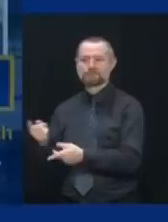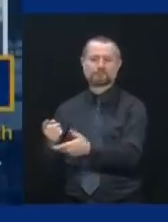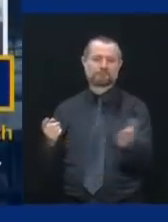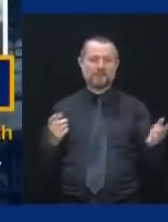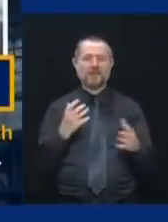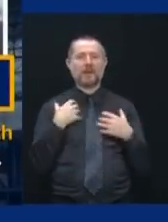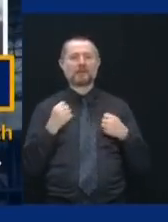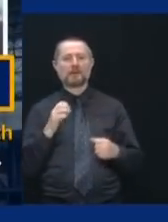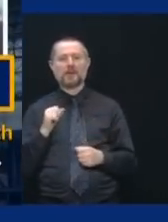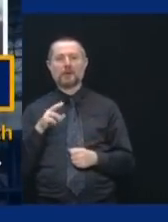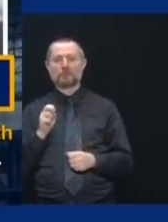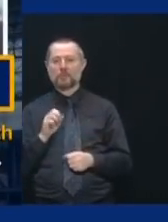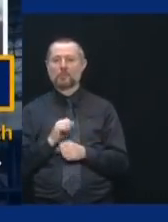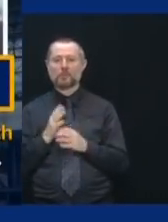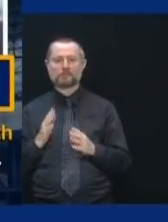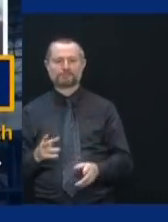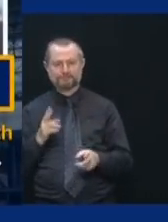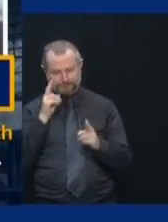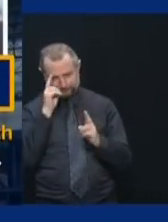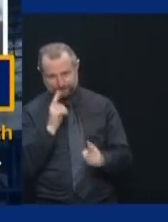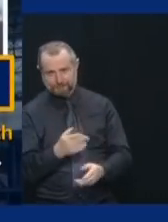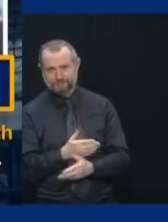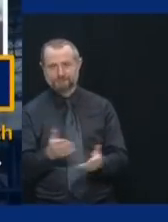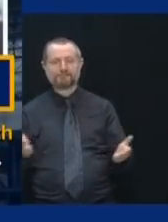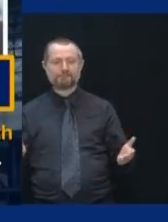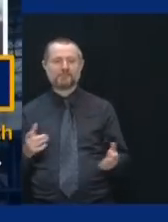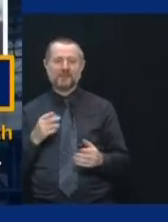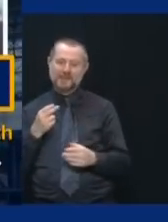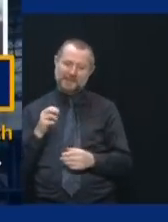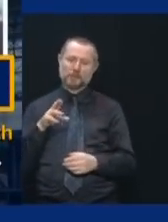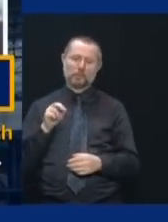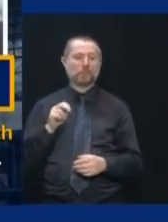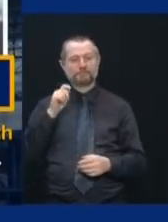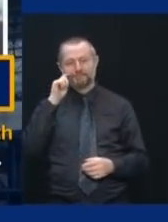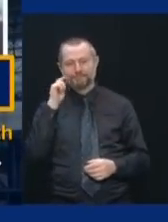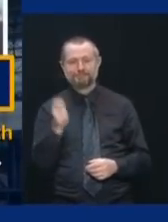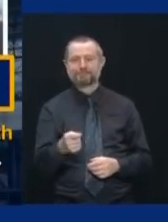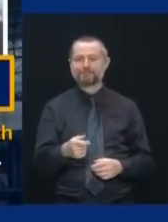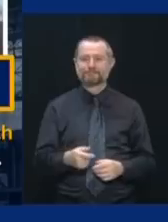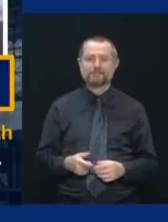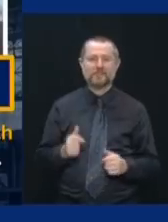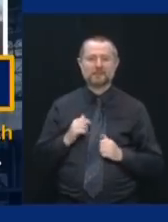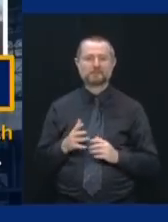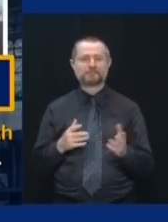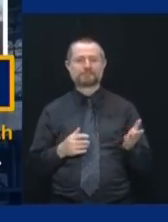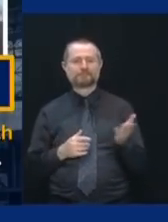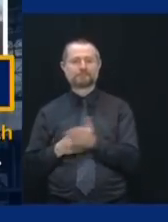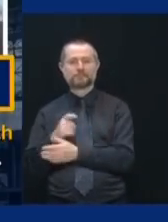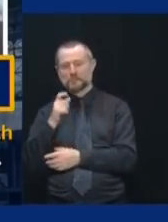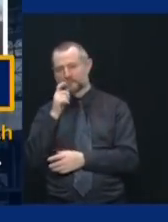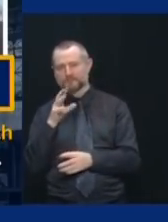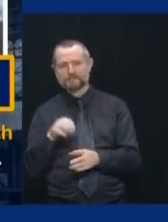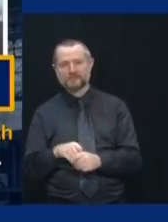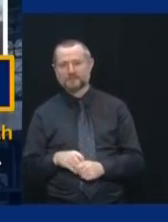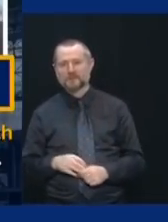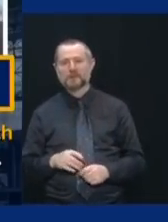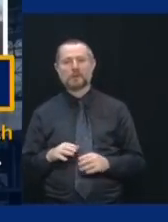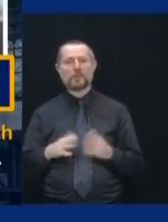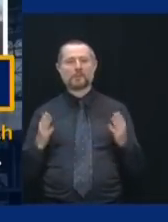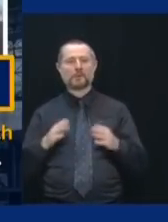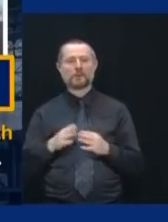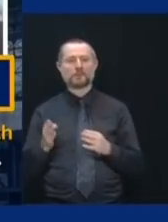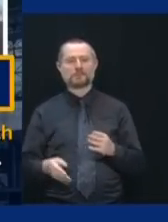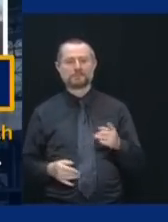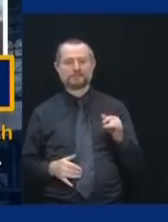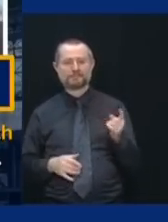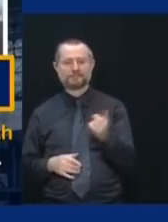have been phenomenal heroes all through this. This is who's going to perform on the opening weekend. We're also going to have a